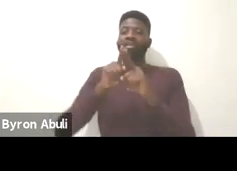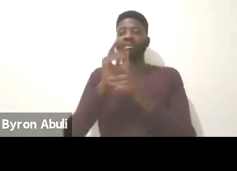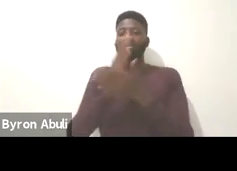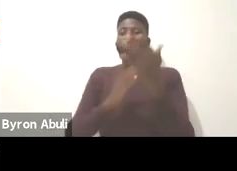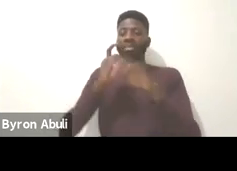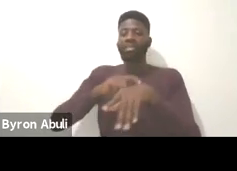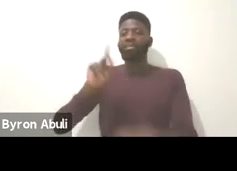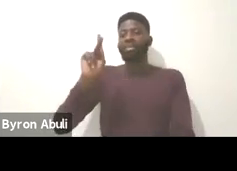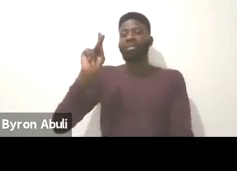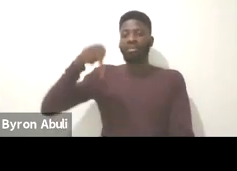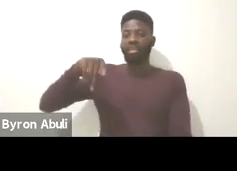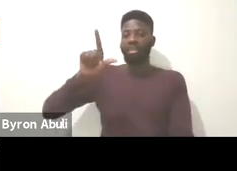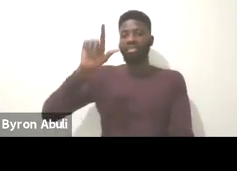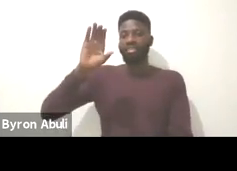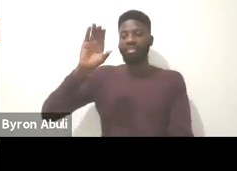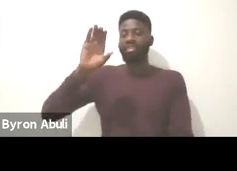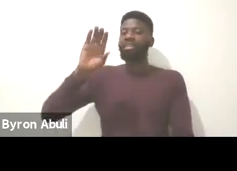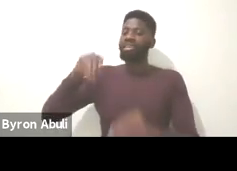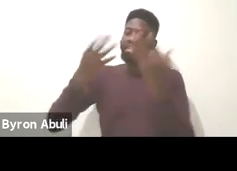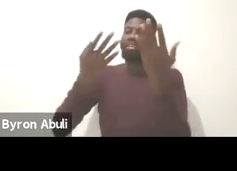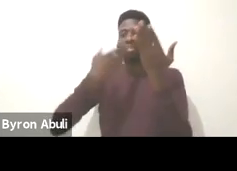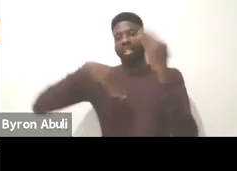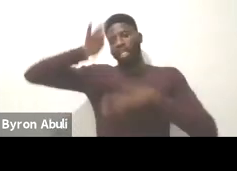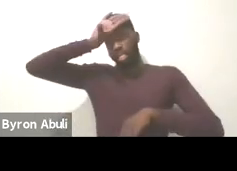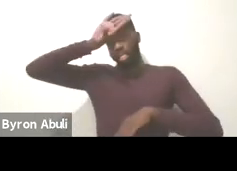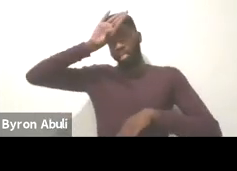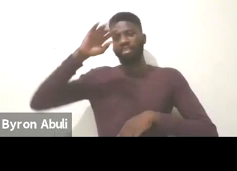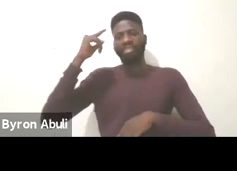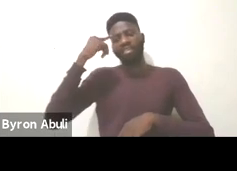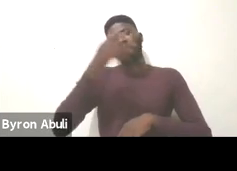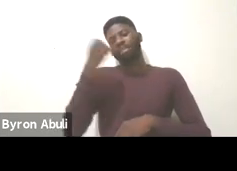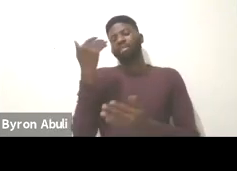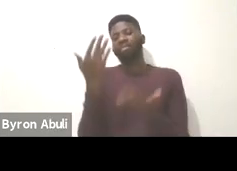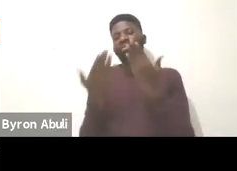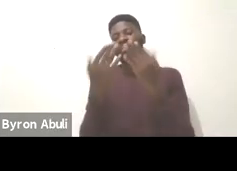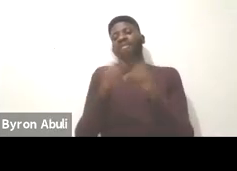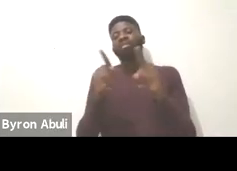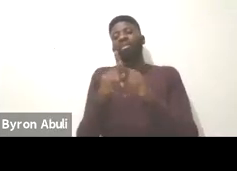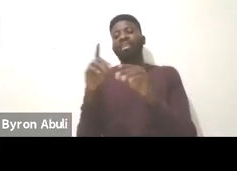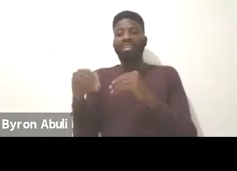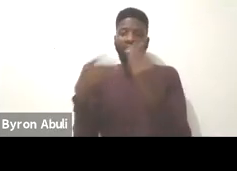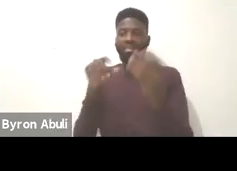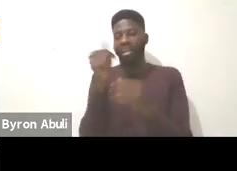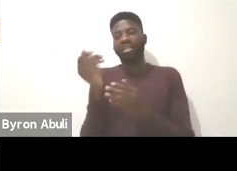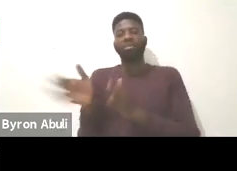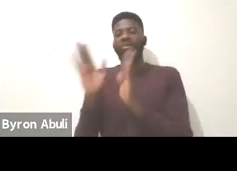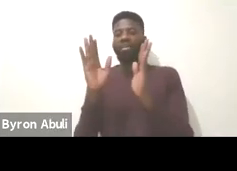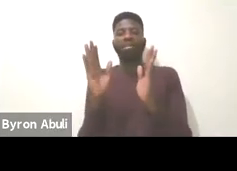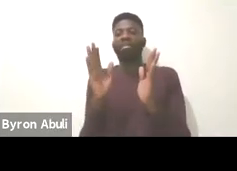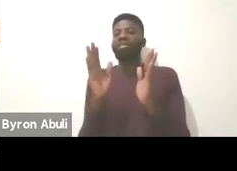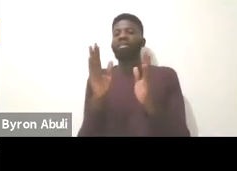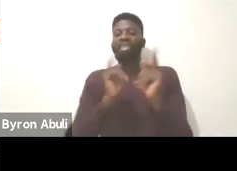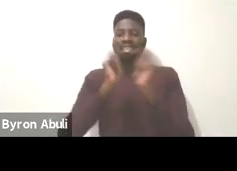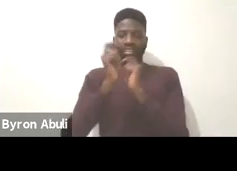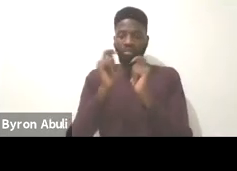disappoints. So wouldn't it be better to give alternatives to interviewees, that if